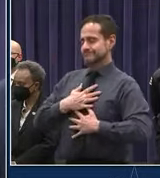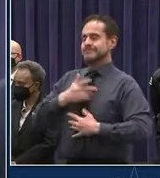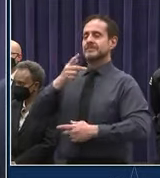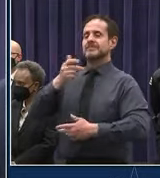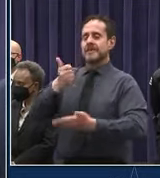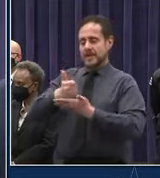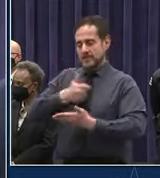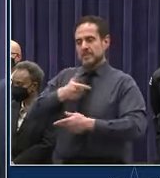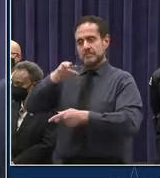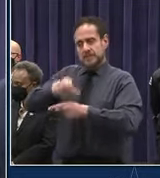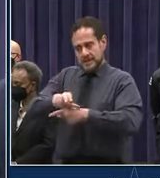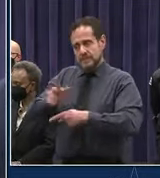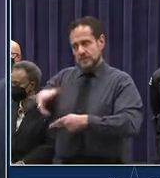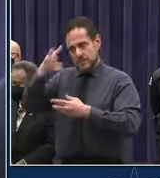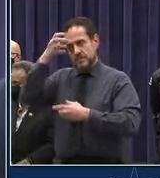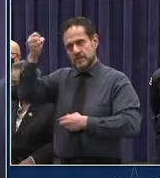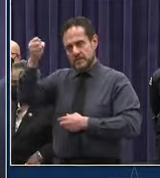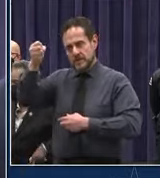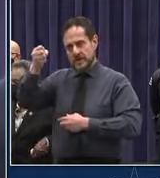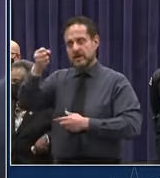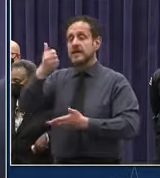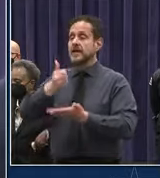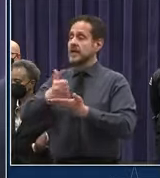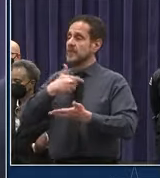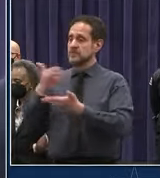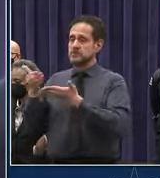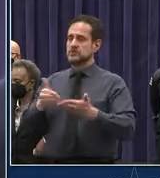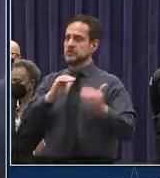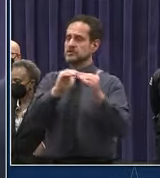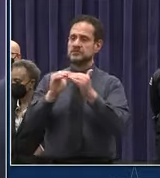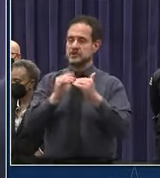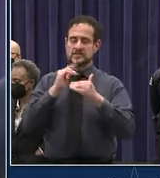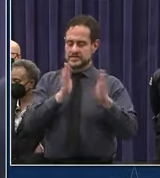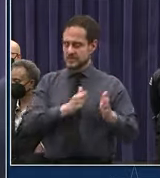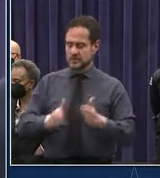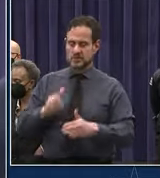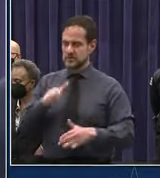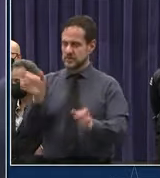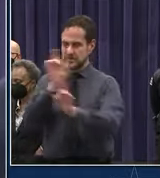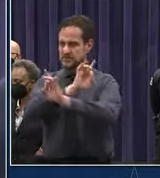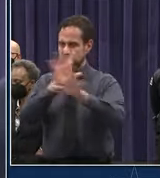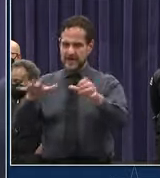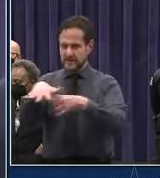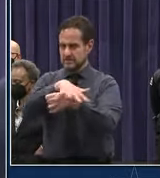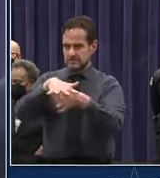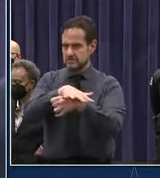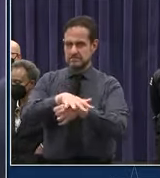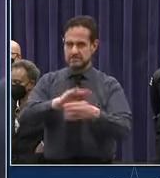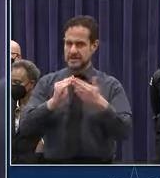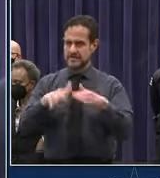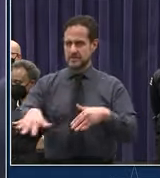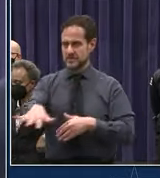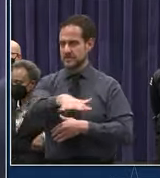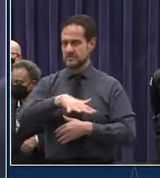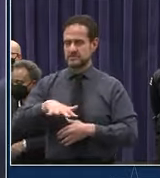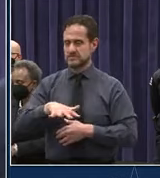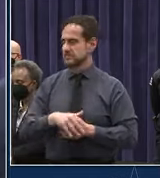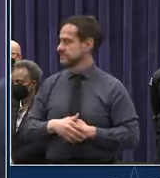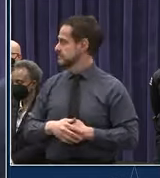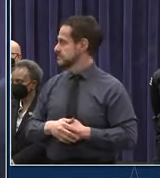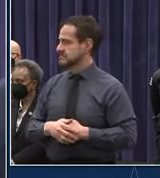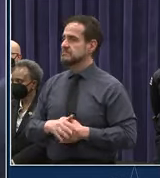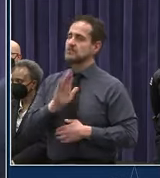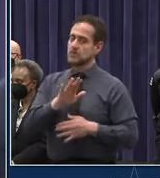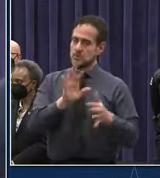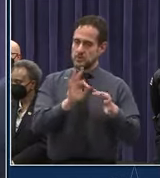Melissa's memory. Help me bring justice and order to this violent neighborhood. That's the end of her